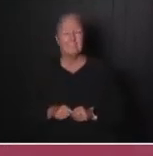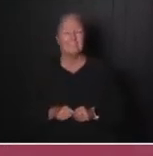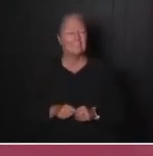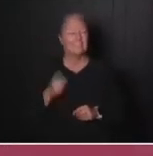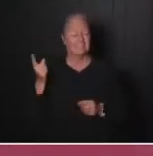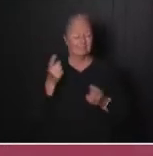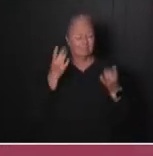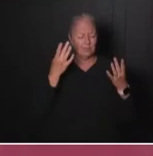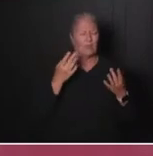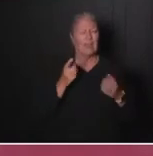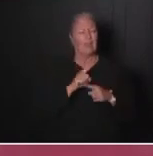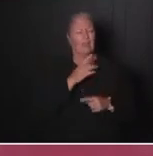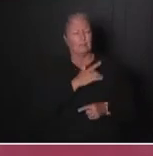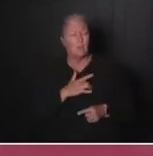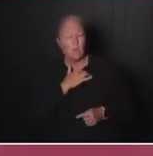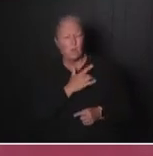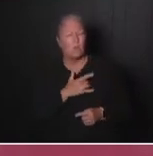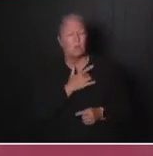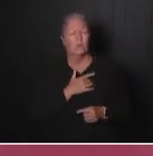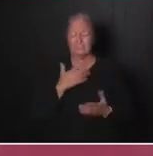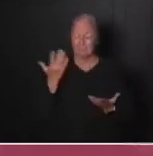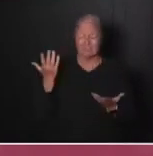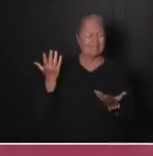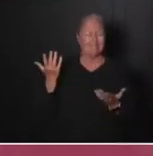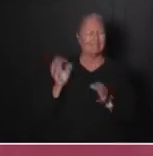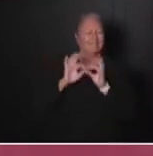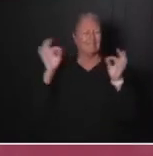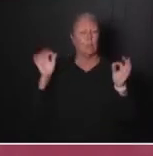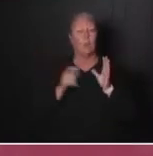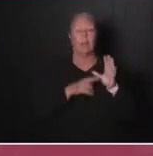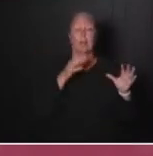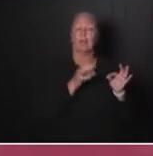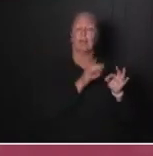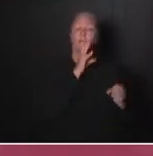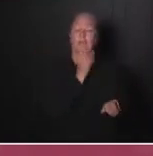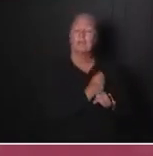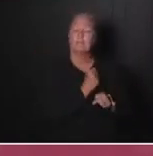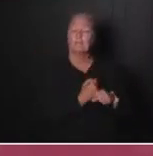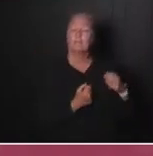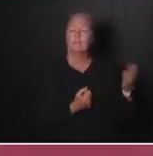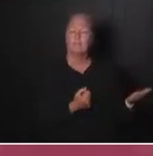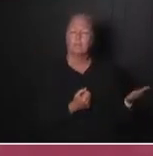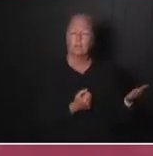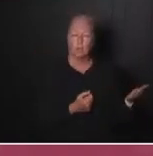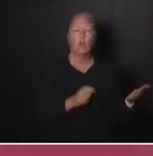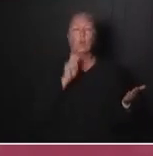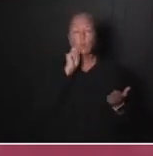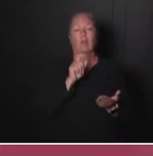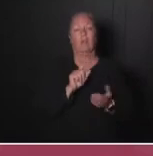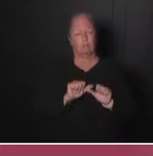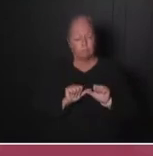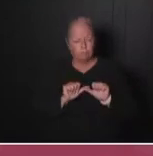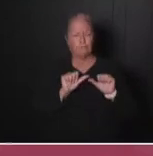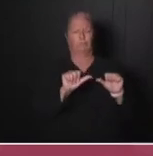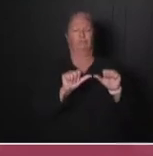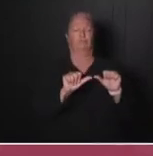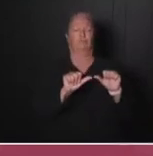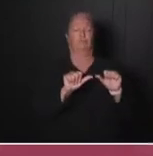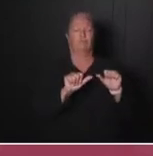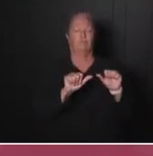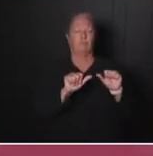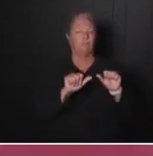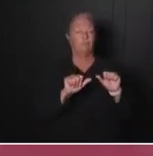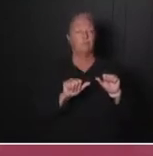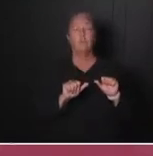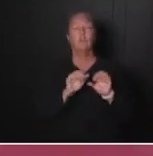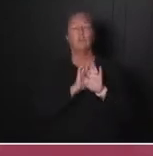and an accountability black hole. Or a Labor government that will be on your side. No